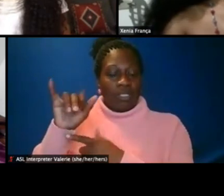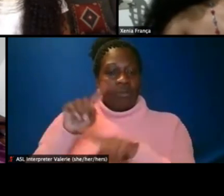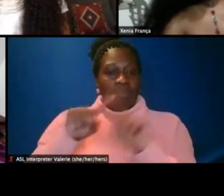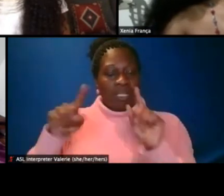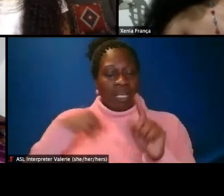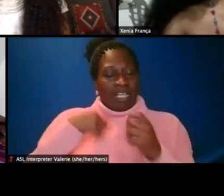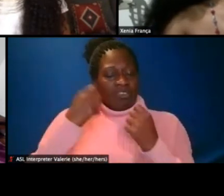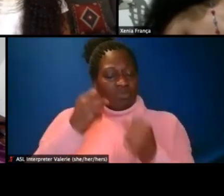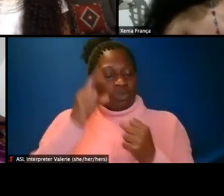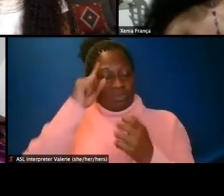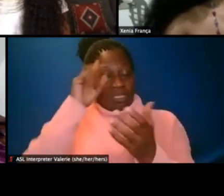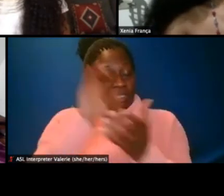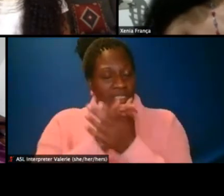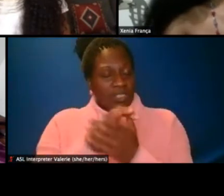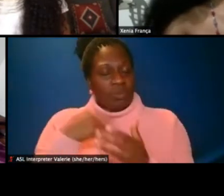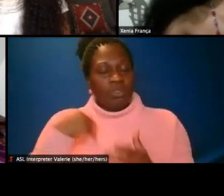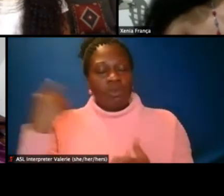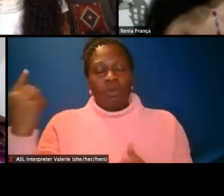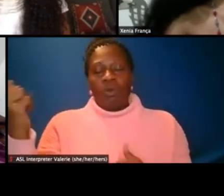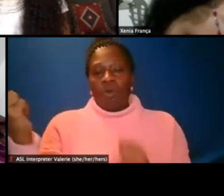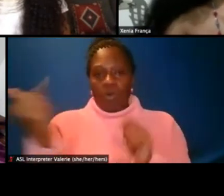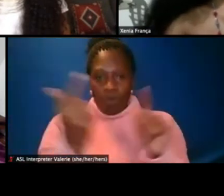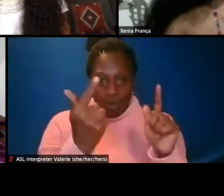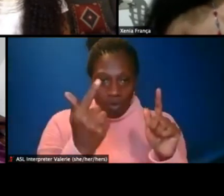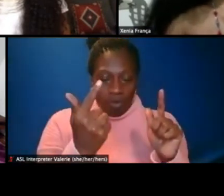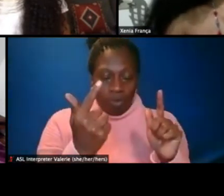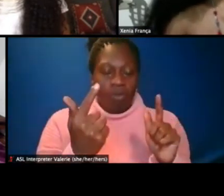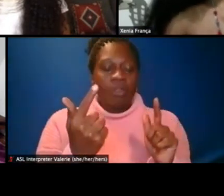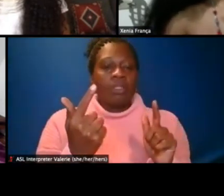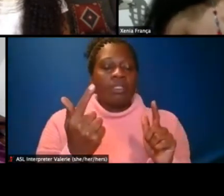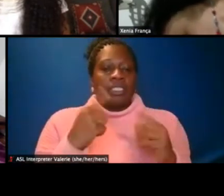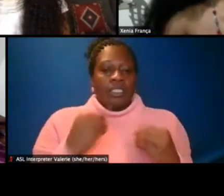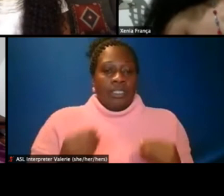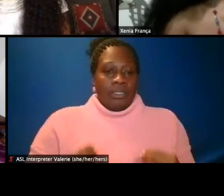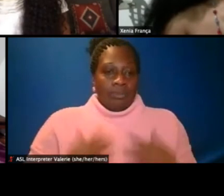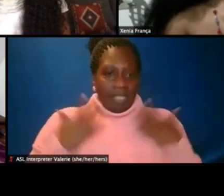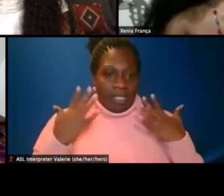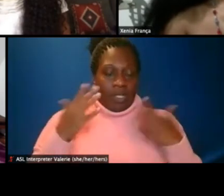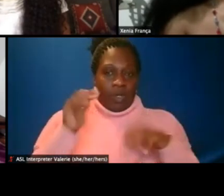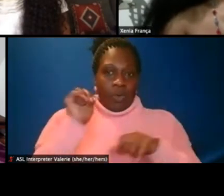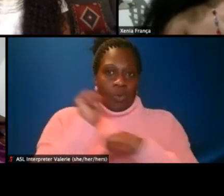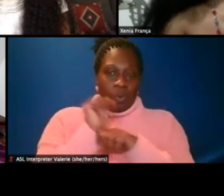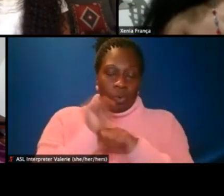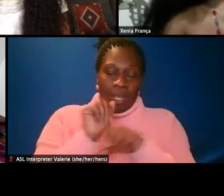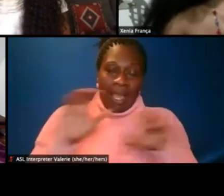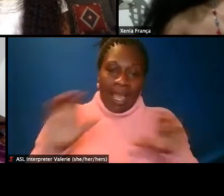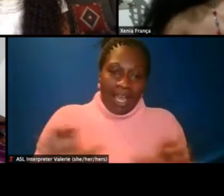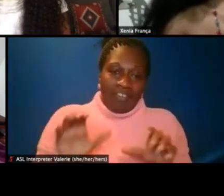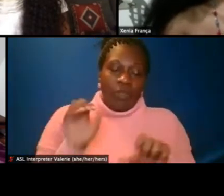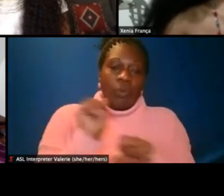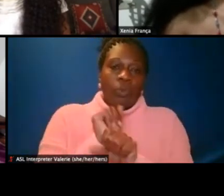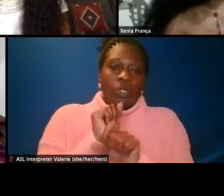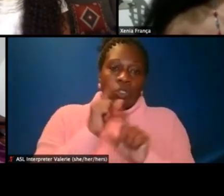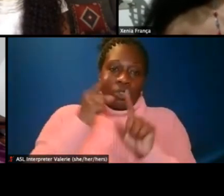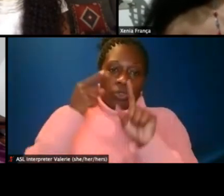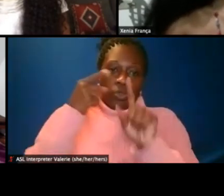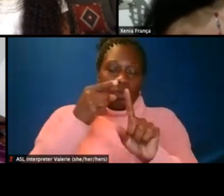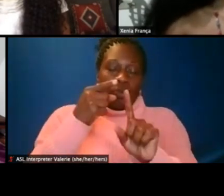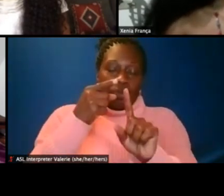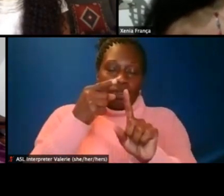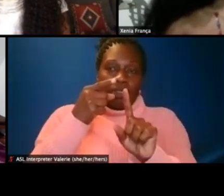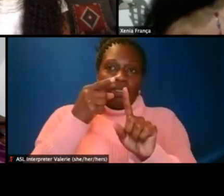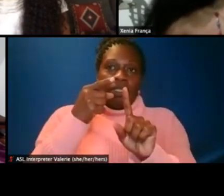strongly believe that we should all aspire and actively work towards